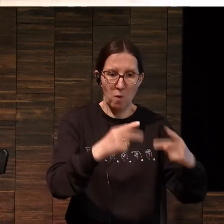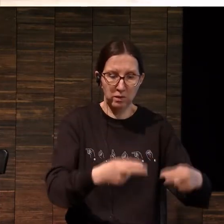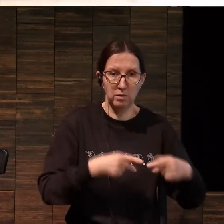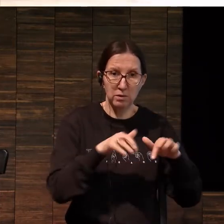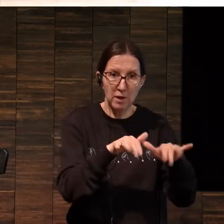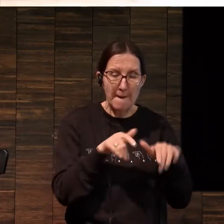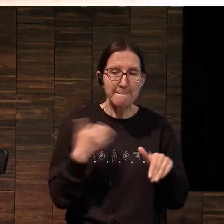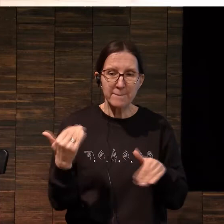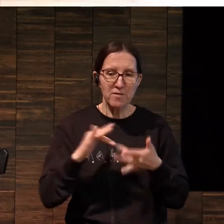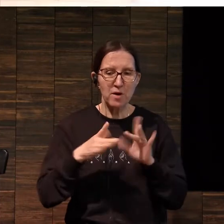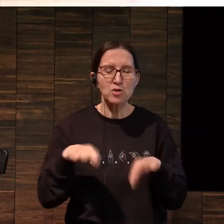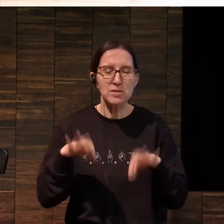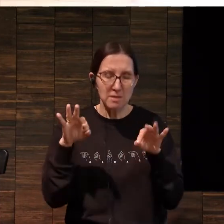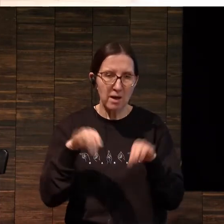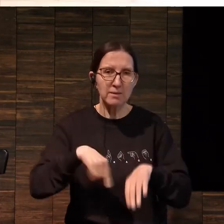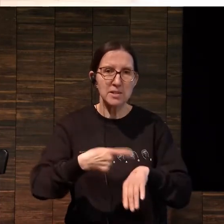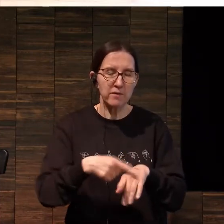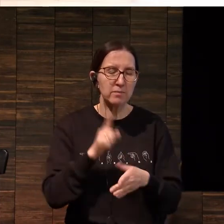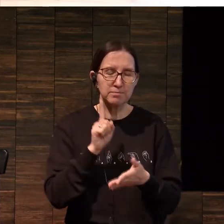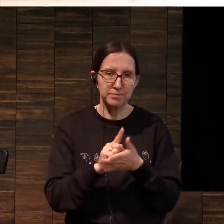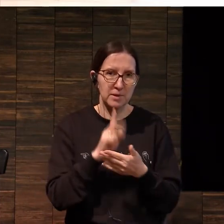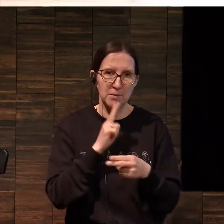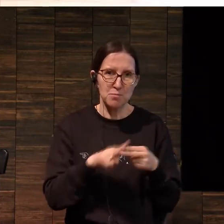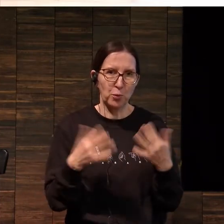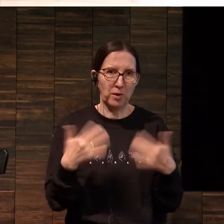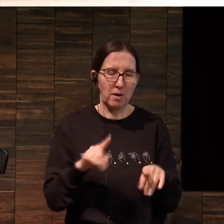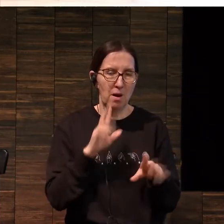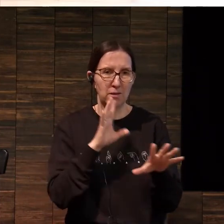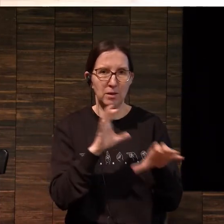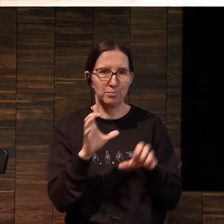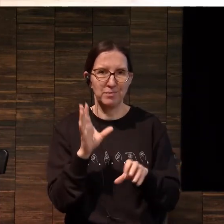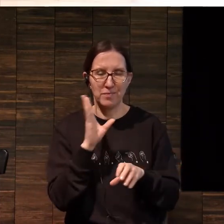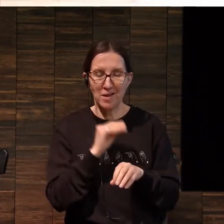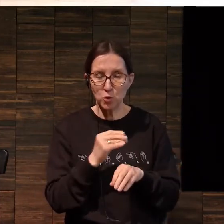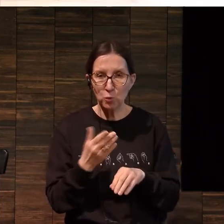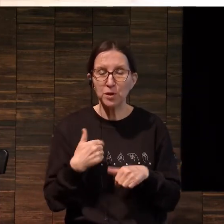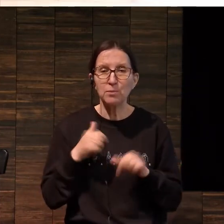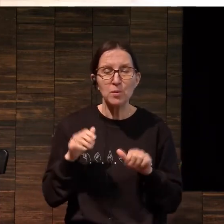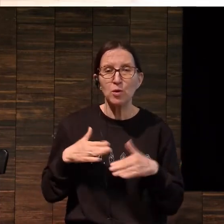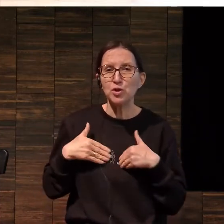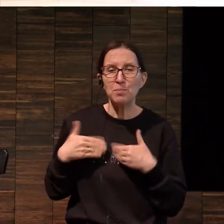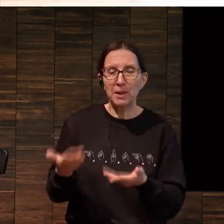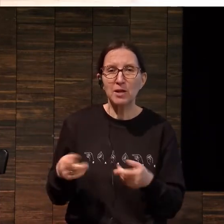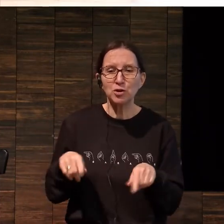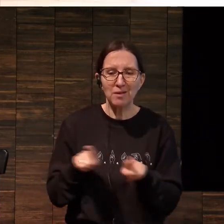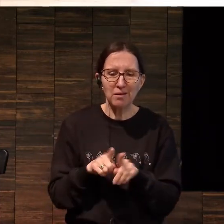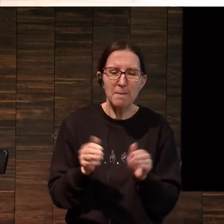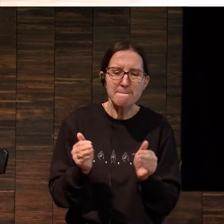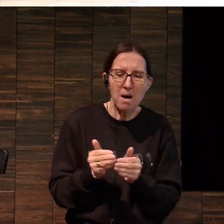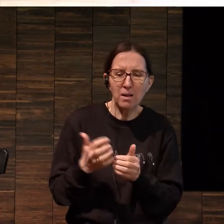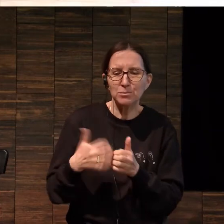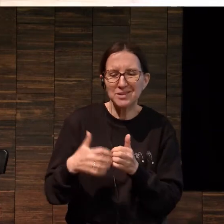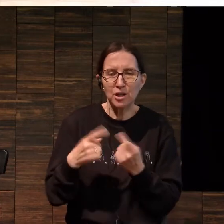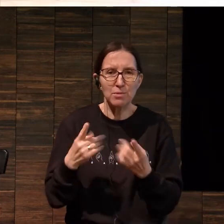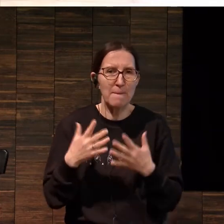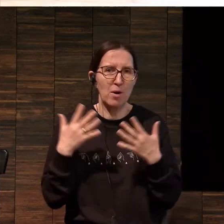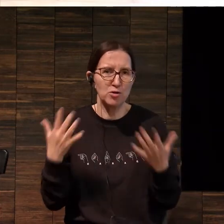So what is the solution for enterprise, medium business, and small business? Like, what can you possibly do if you can't change the code